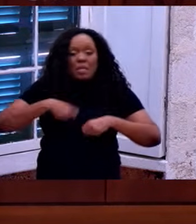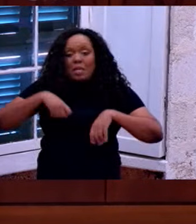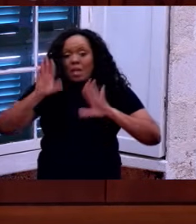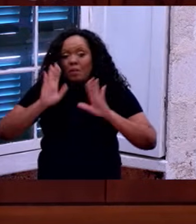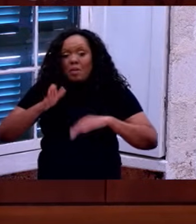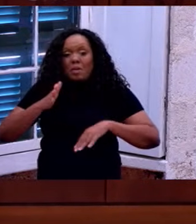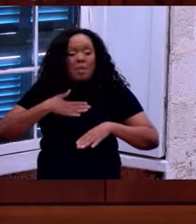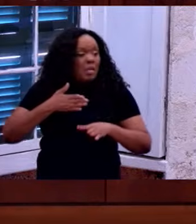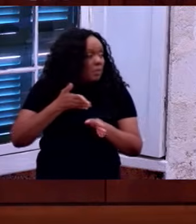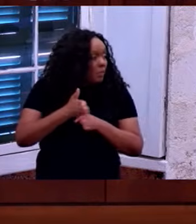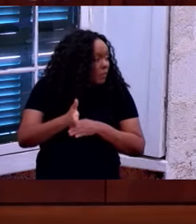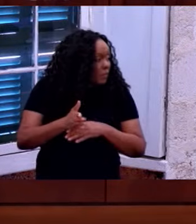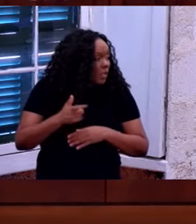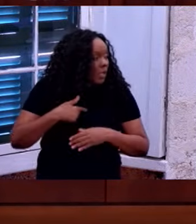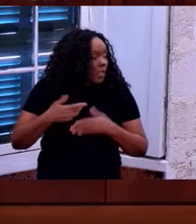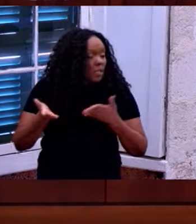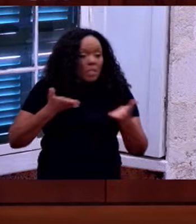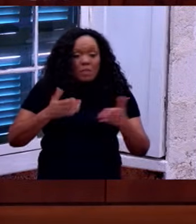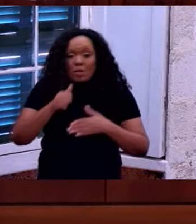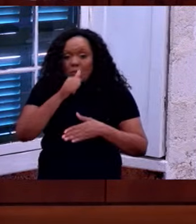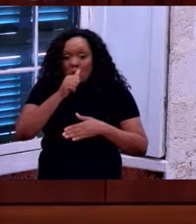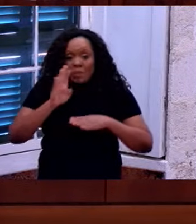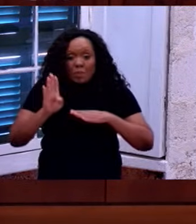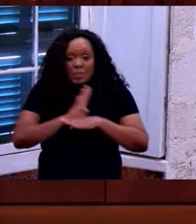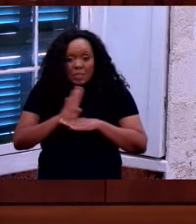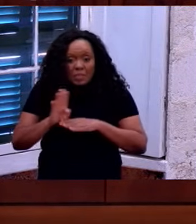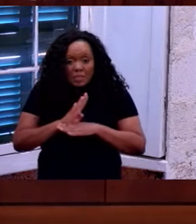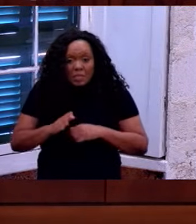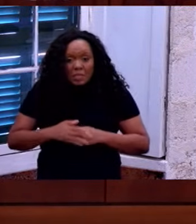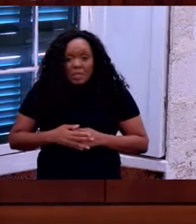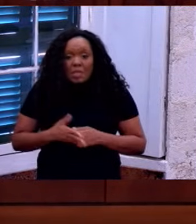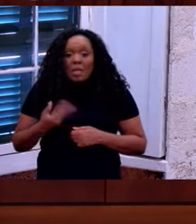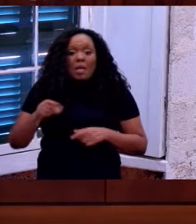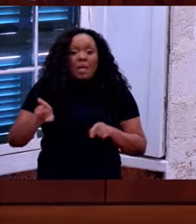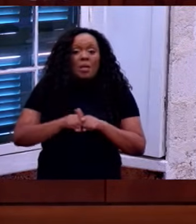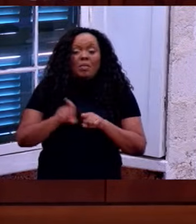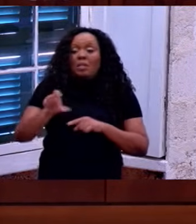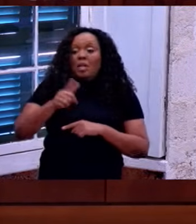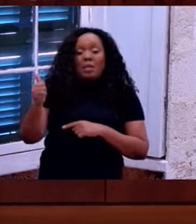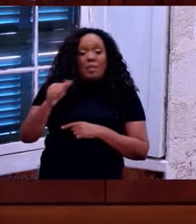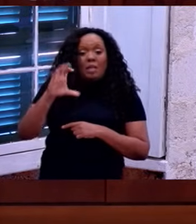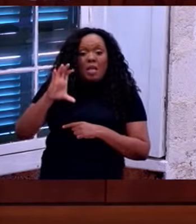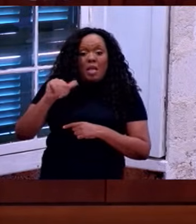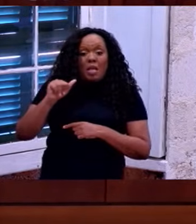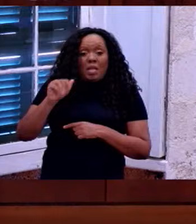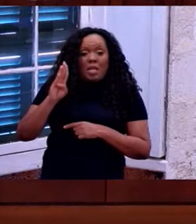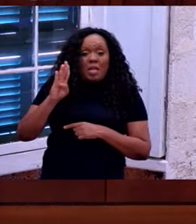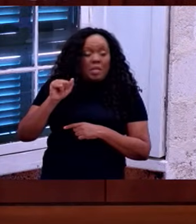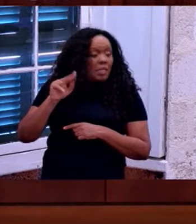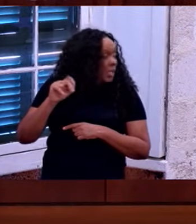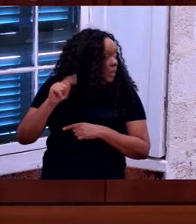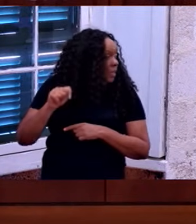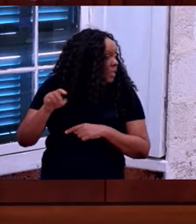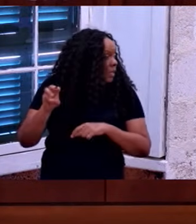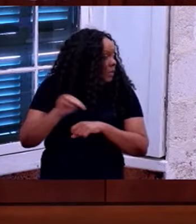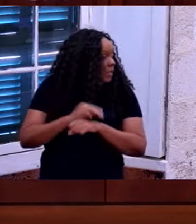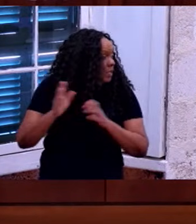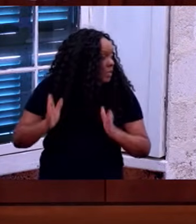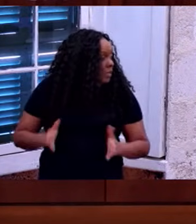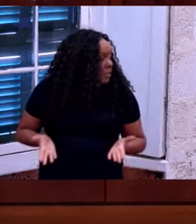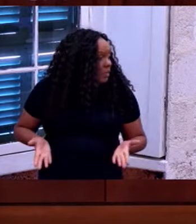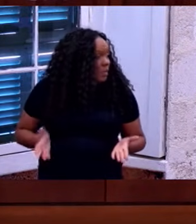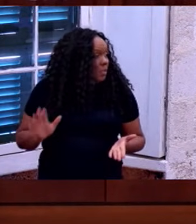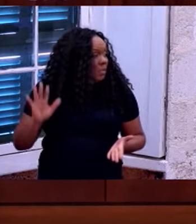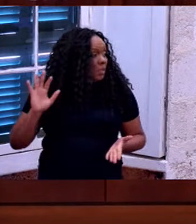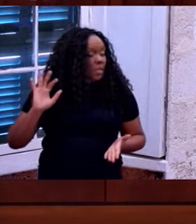private sector, and that would apply equally to those other cabinet ministers who sit to my right. So that is a